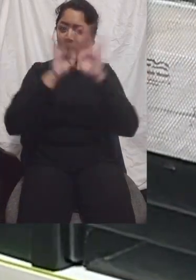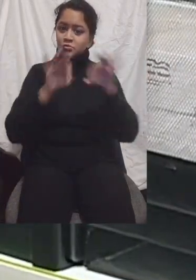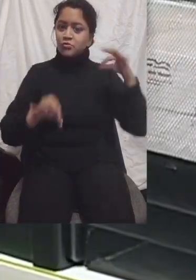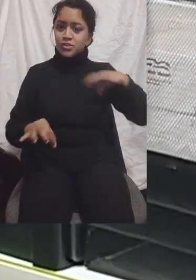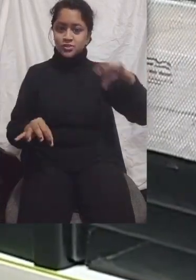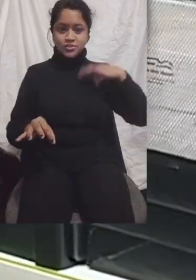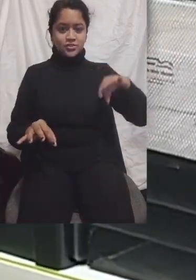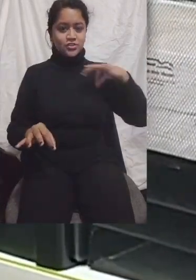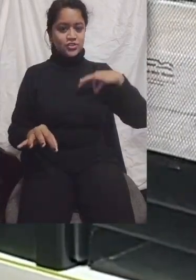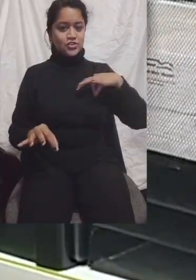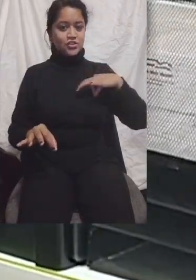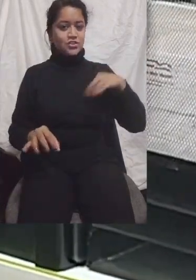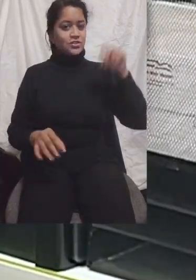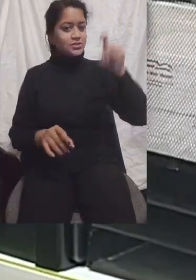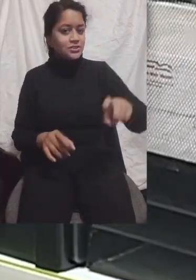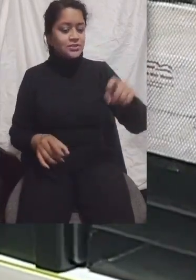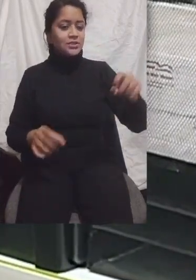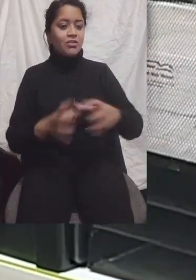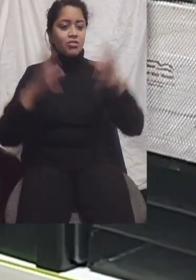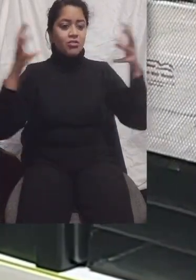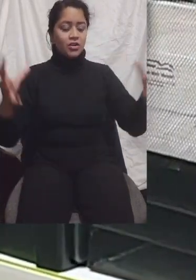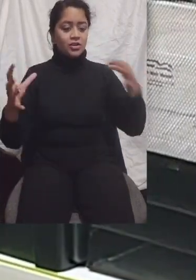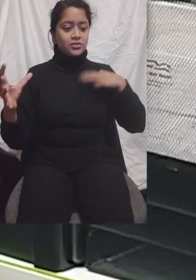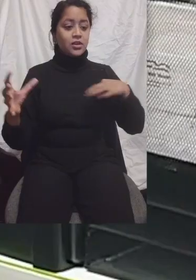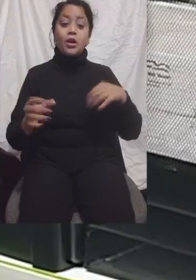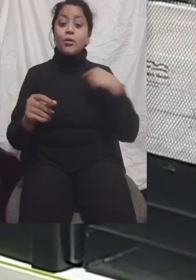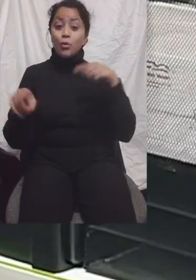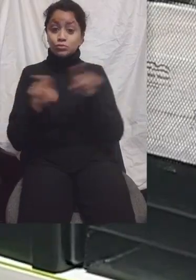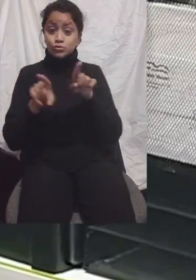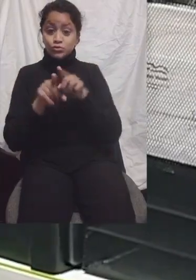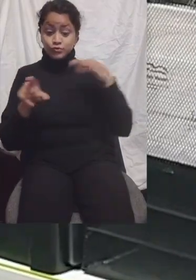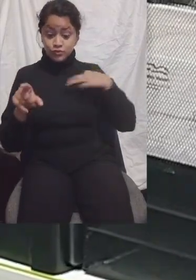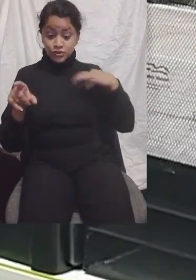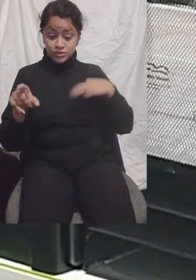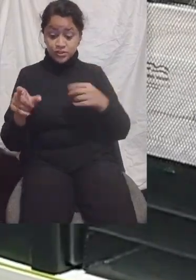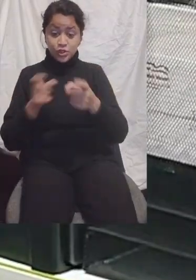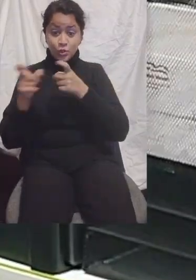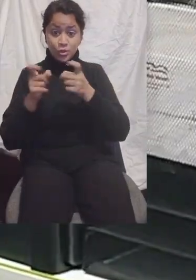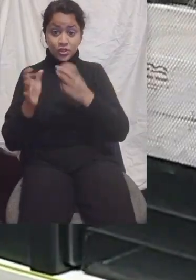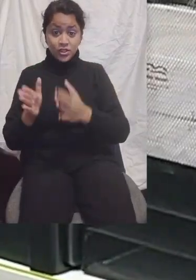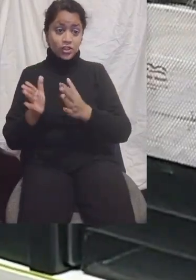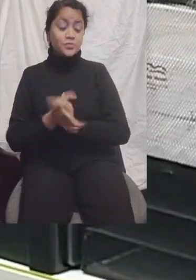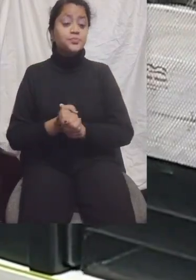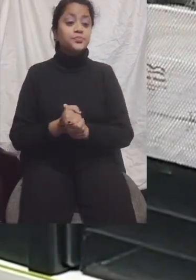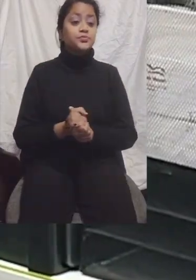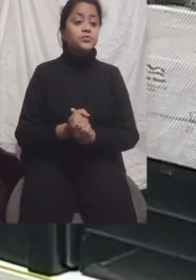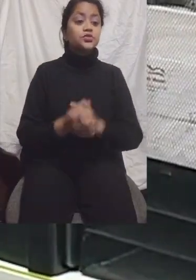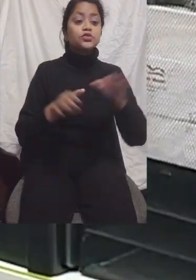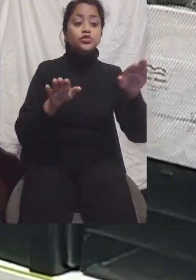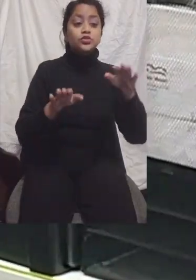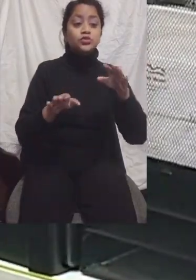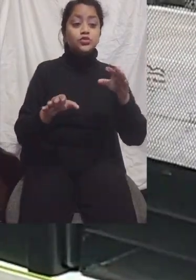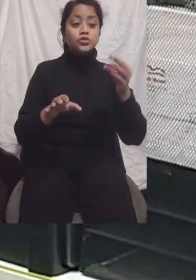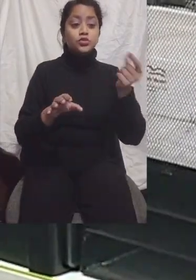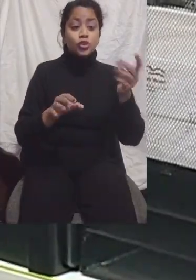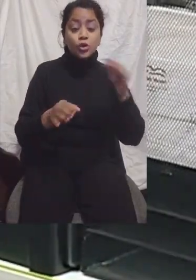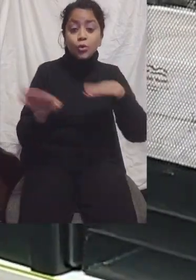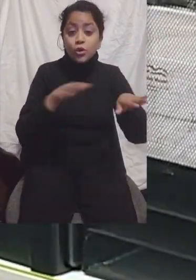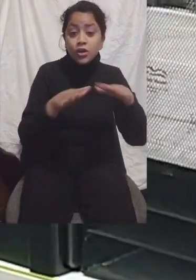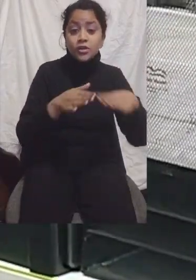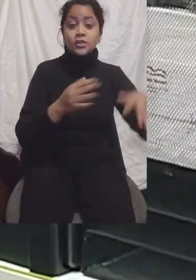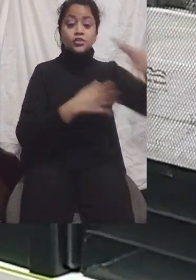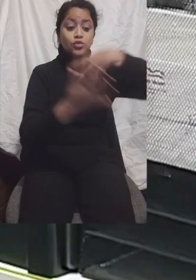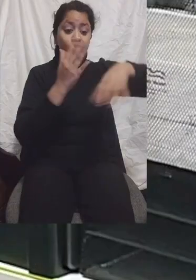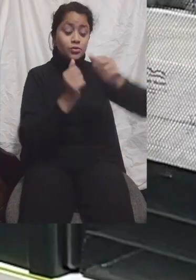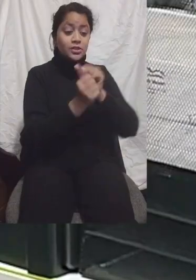volunteers, so we always need volunteers. I'm also the volunteer coordinator, so we try and get people to volunteer dog walking,